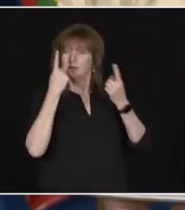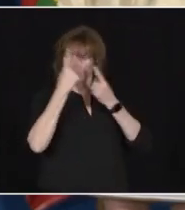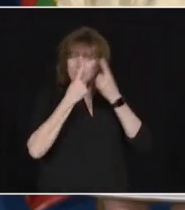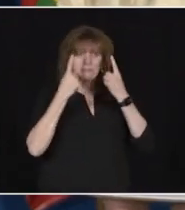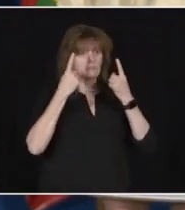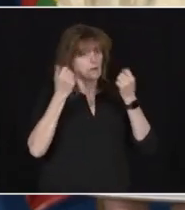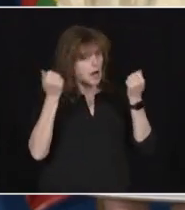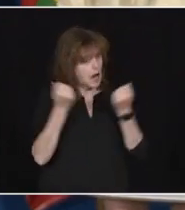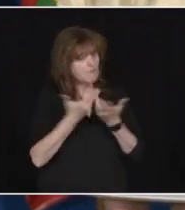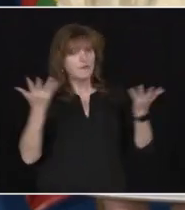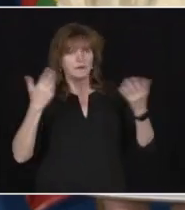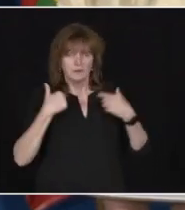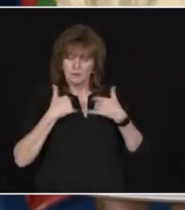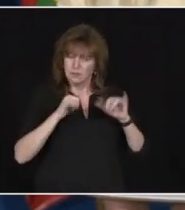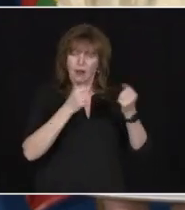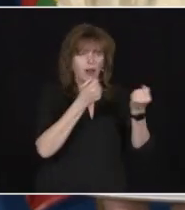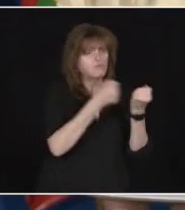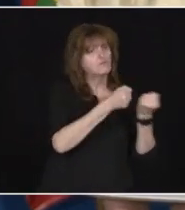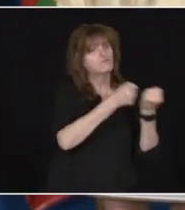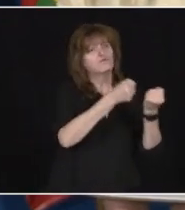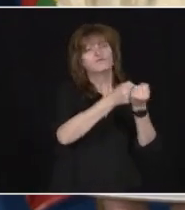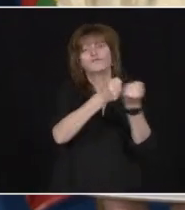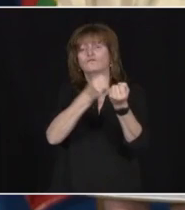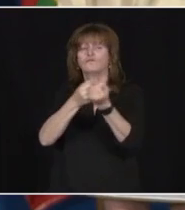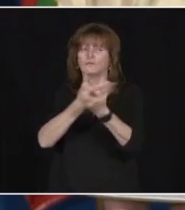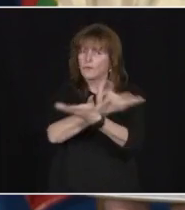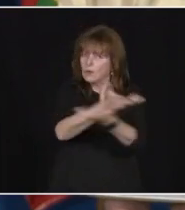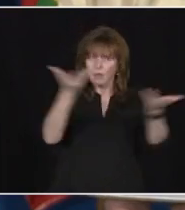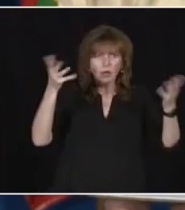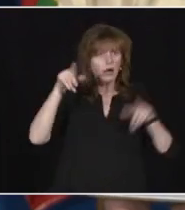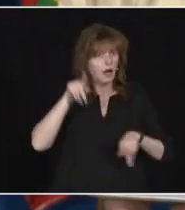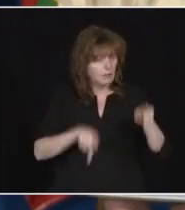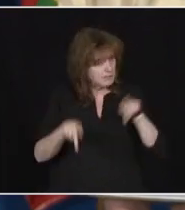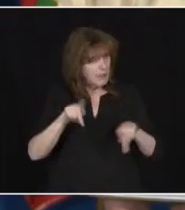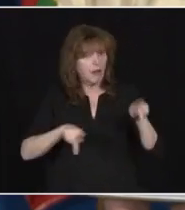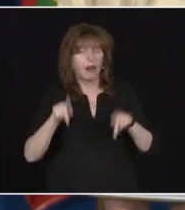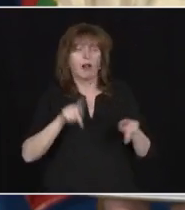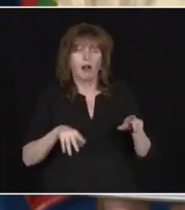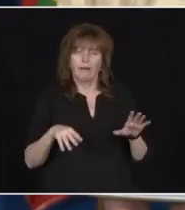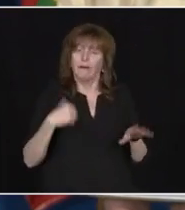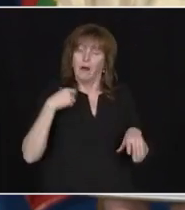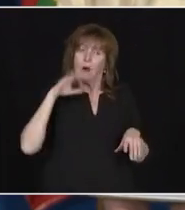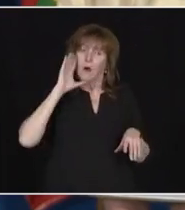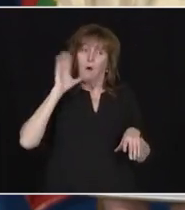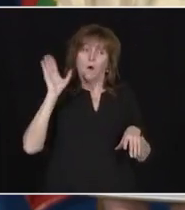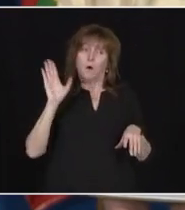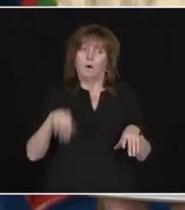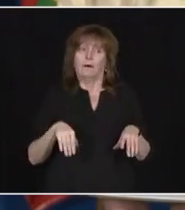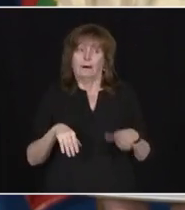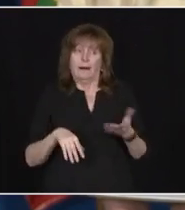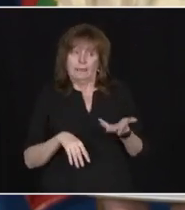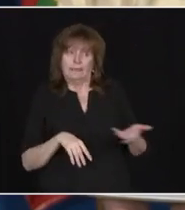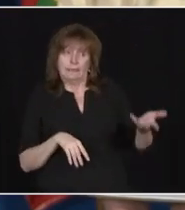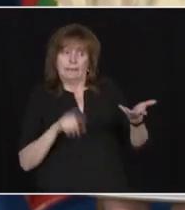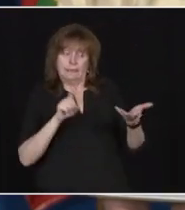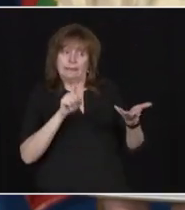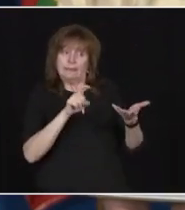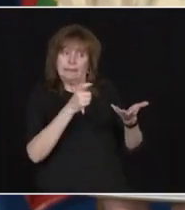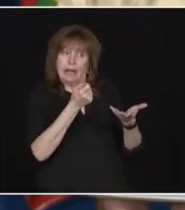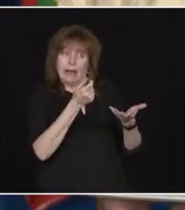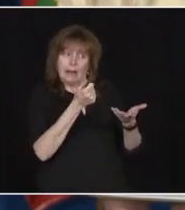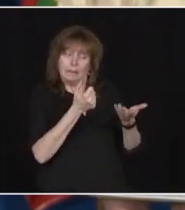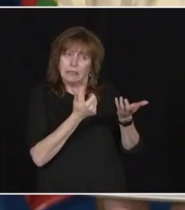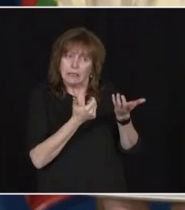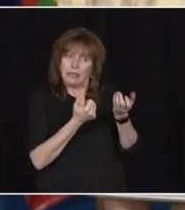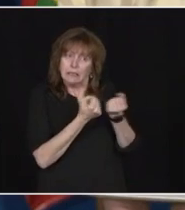people out there right now, Cynthia, and I know they need a little bump, and I guess everyone needs a little bump,